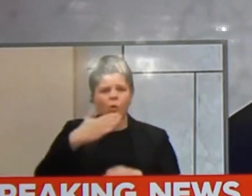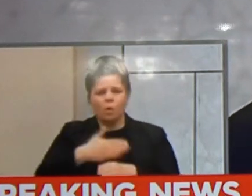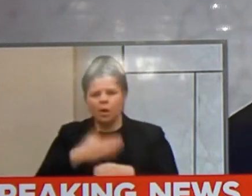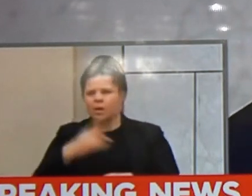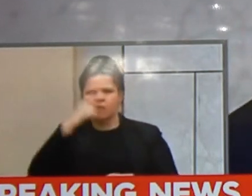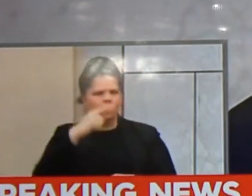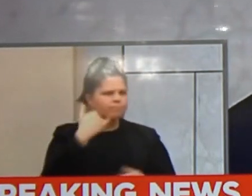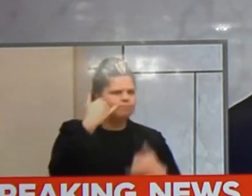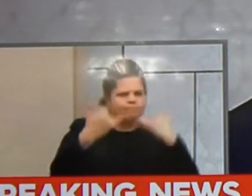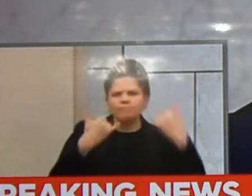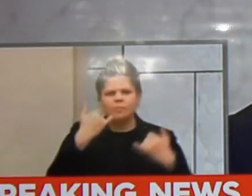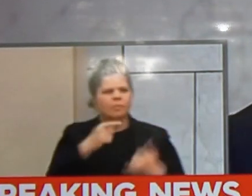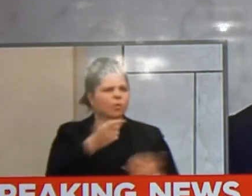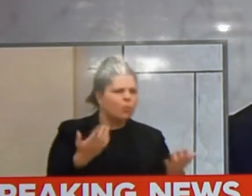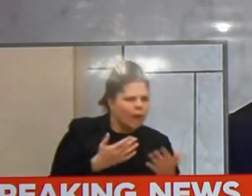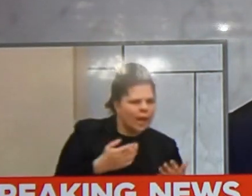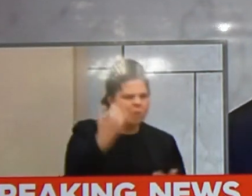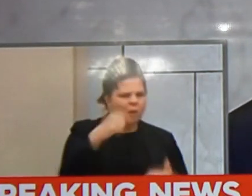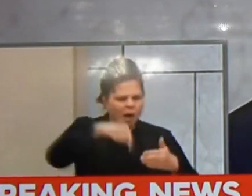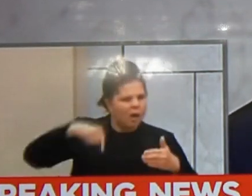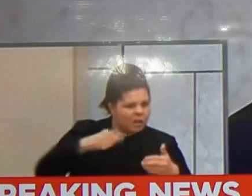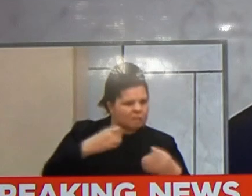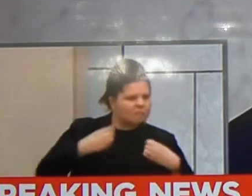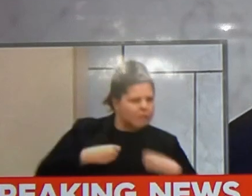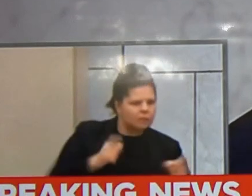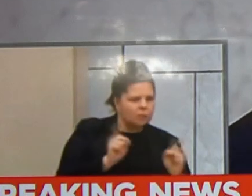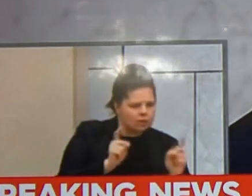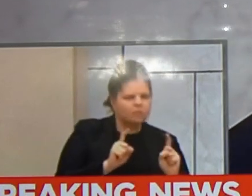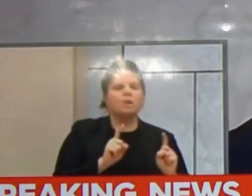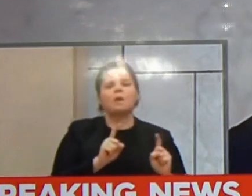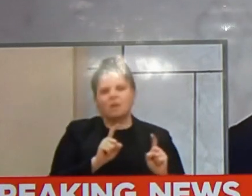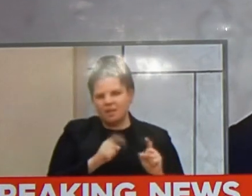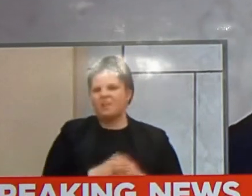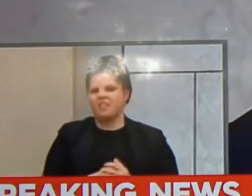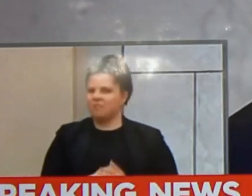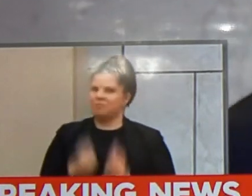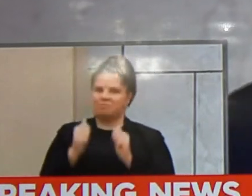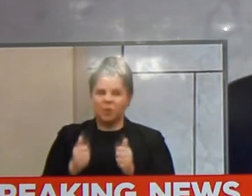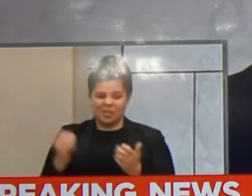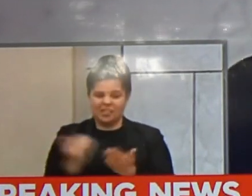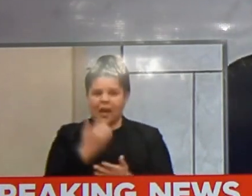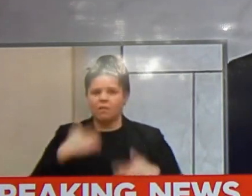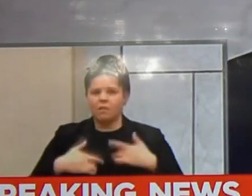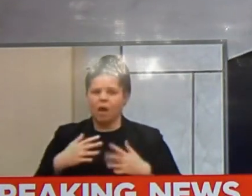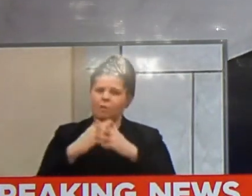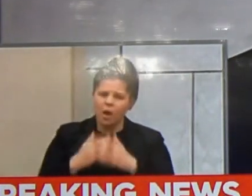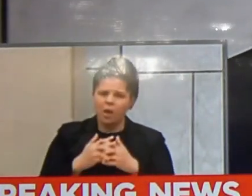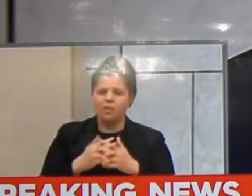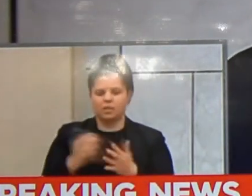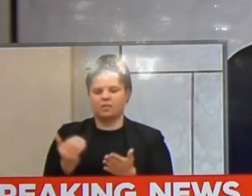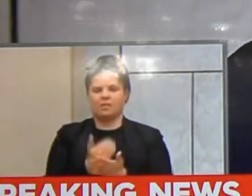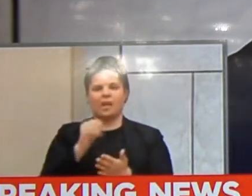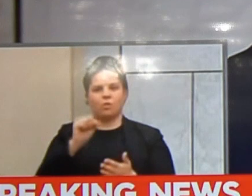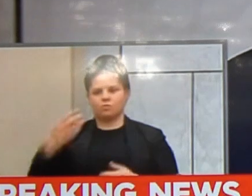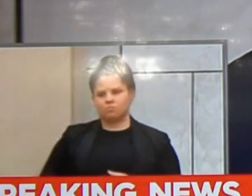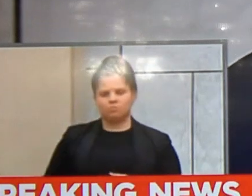down where they've been. It's painstaking and frustrating work, but they're doing it, and it's saving lives and it's saving livelihoods. The